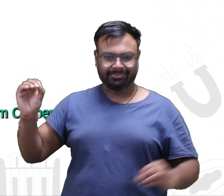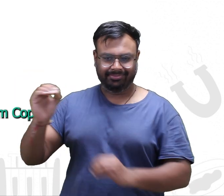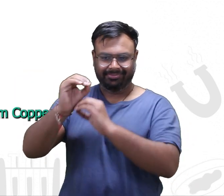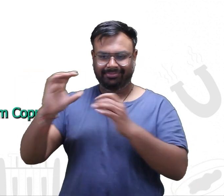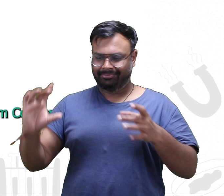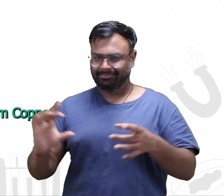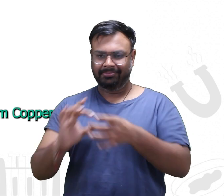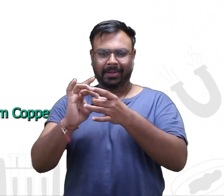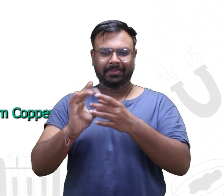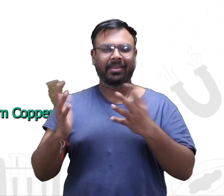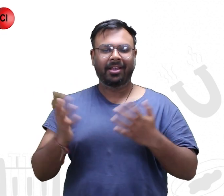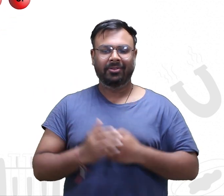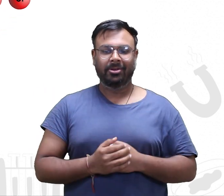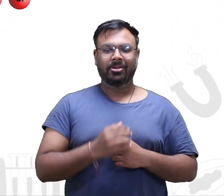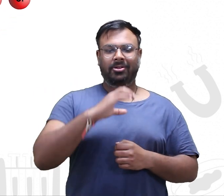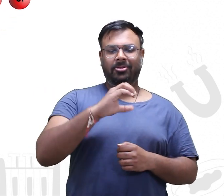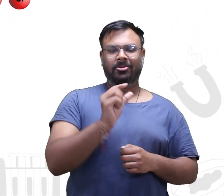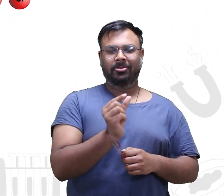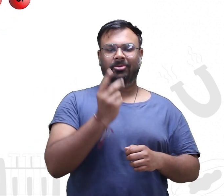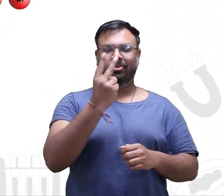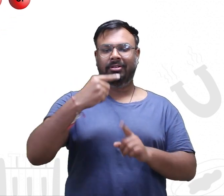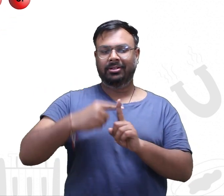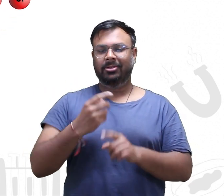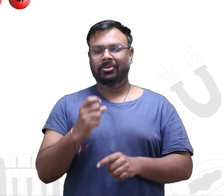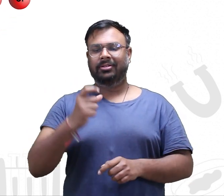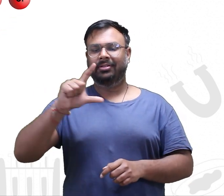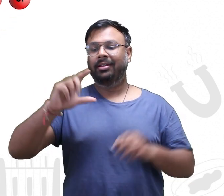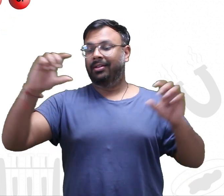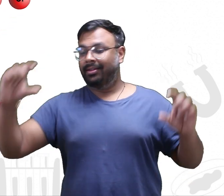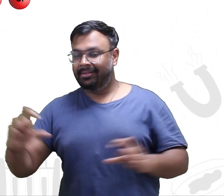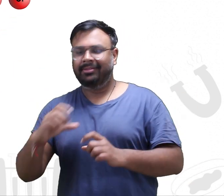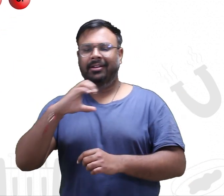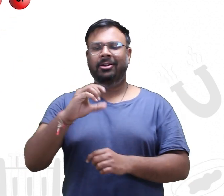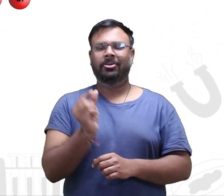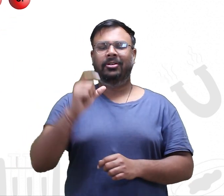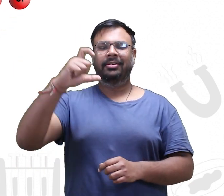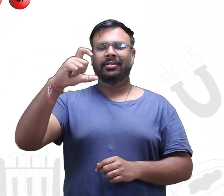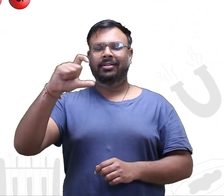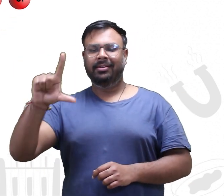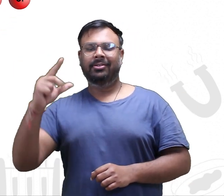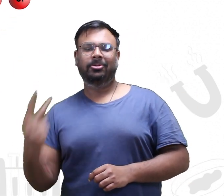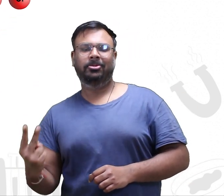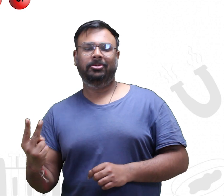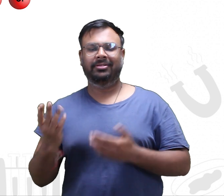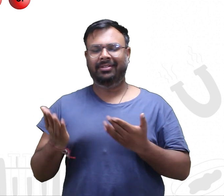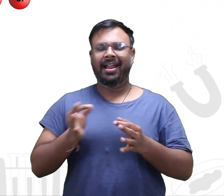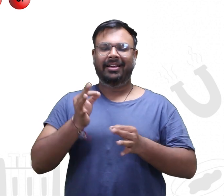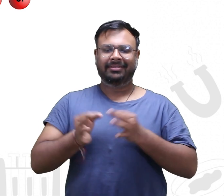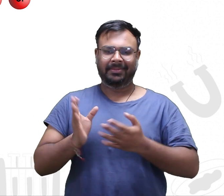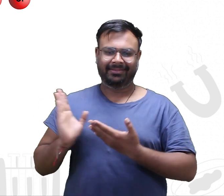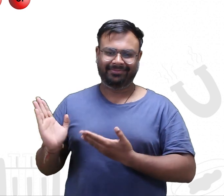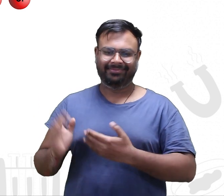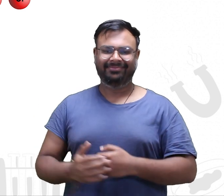to form copper chloride. Copper 2 plus 2Cl minus gives rise to